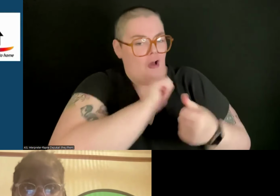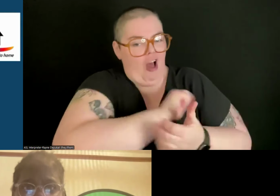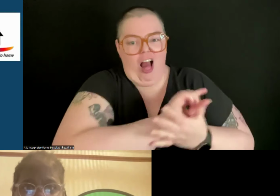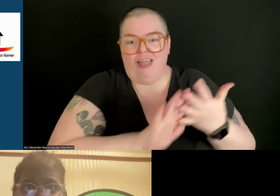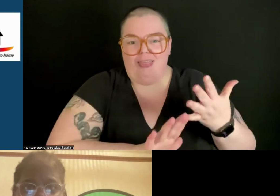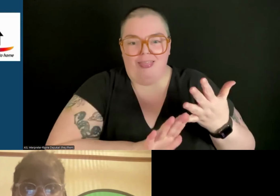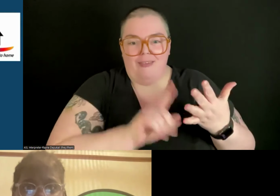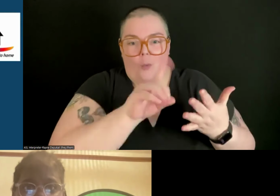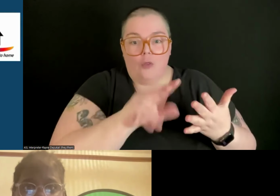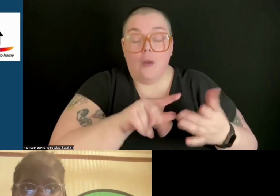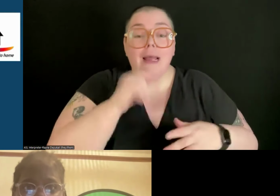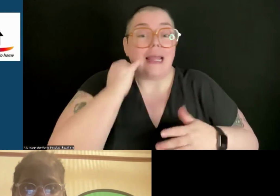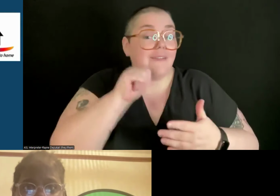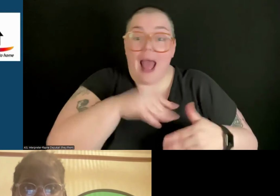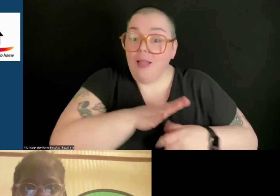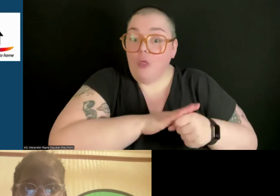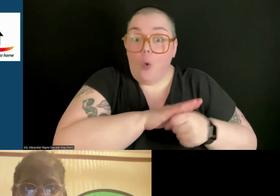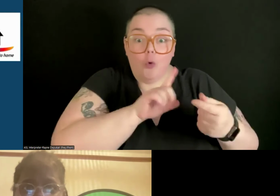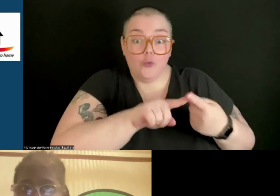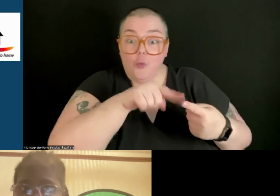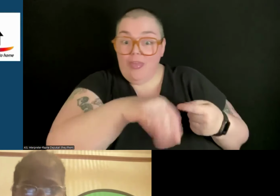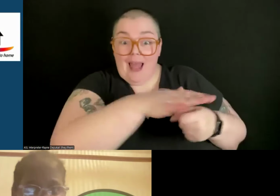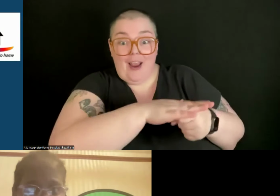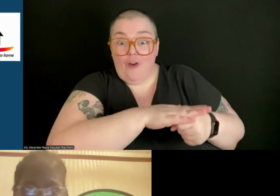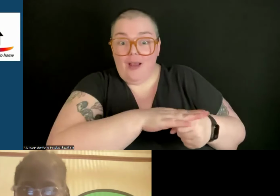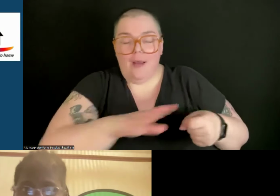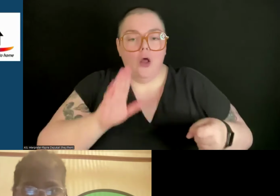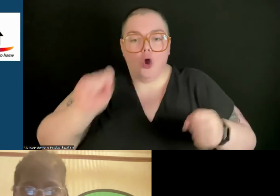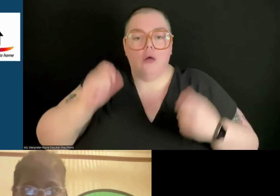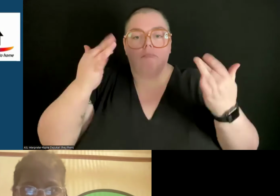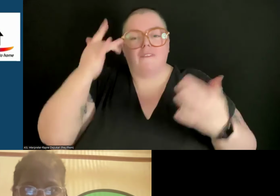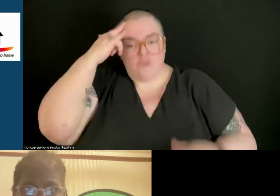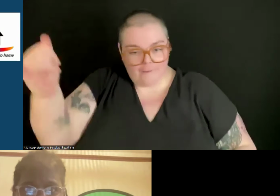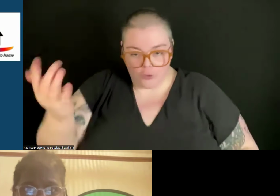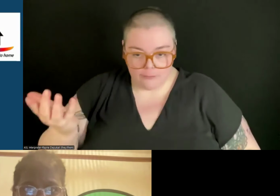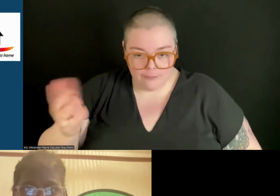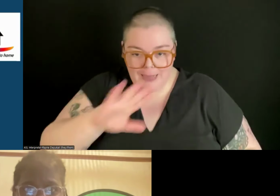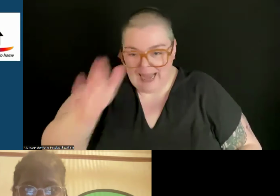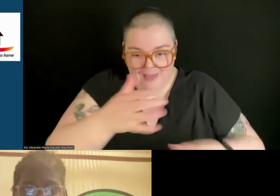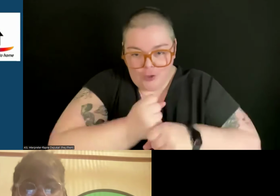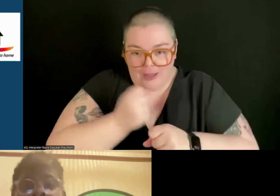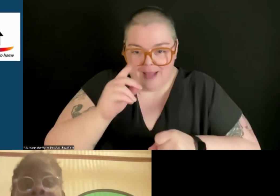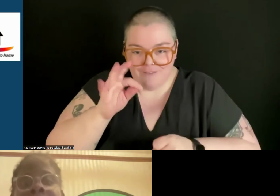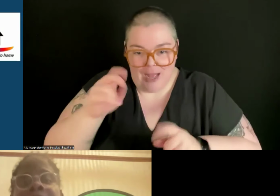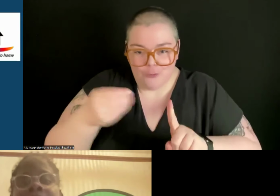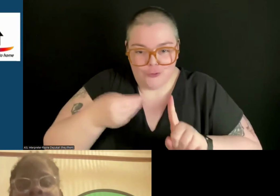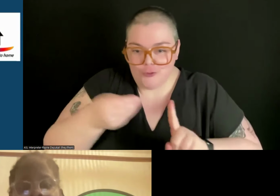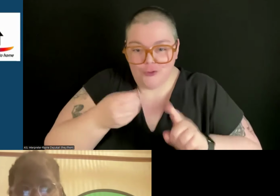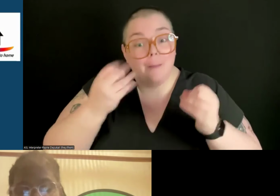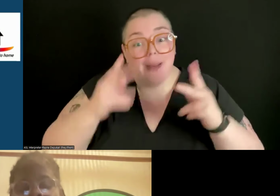stay on that list forever and never get a voucher. And most people don't know that.